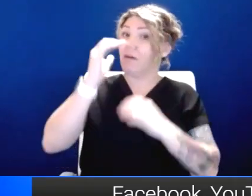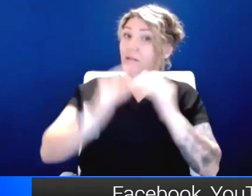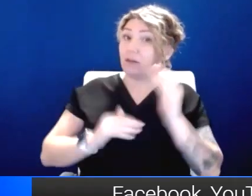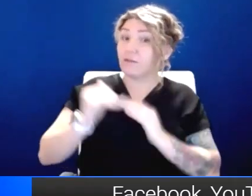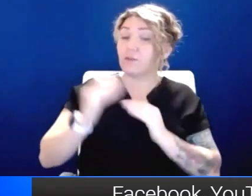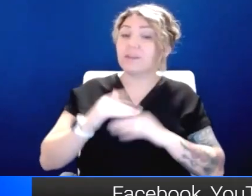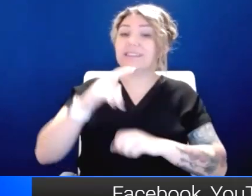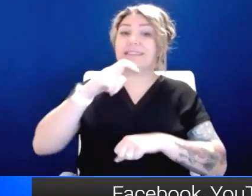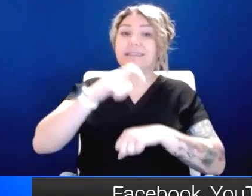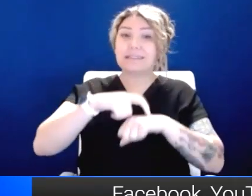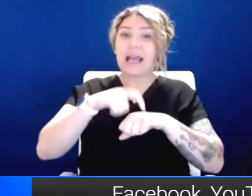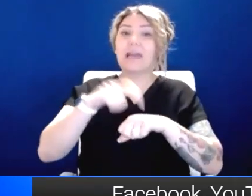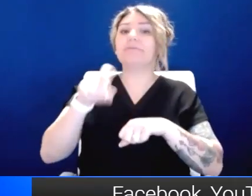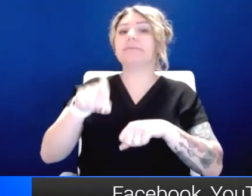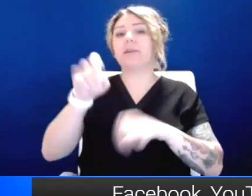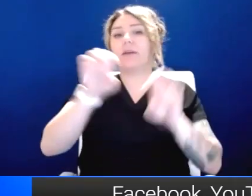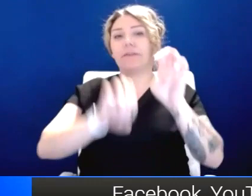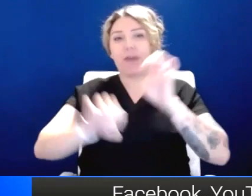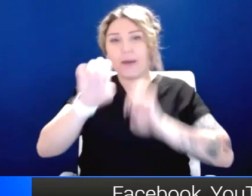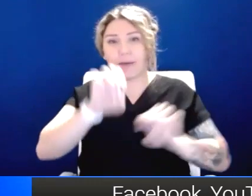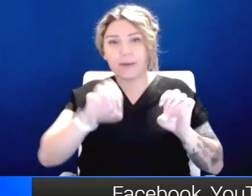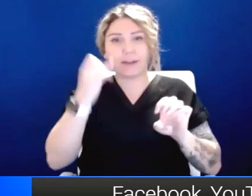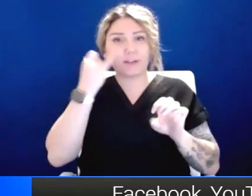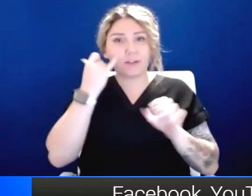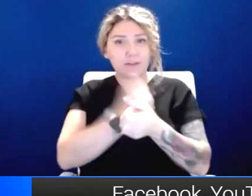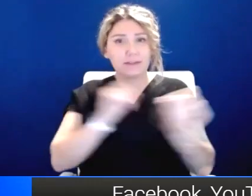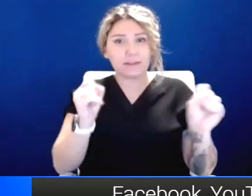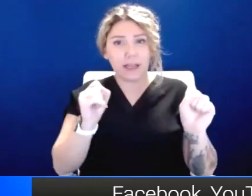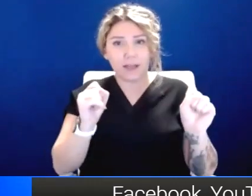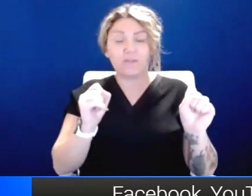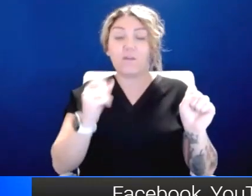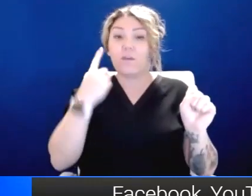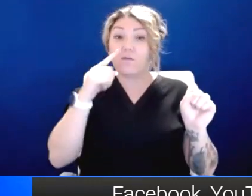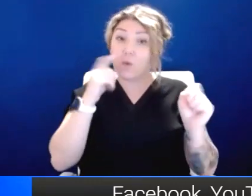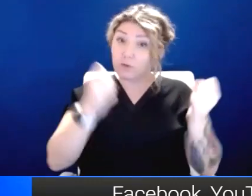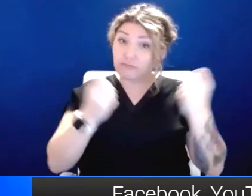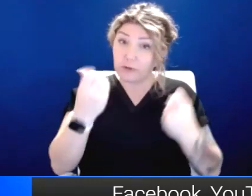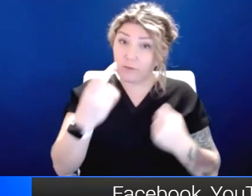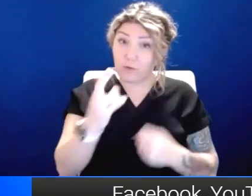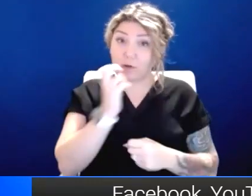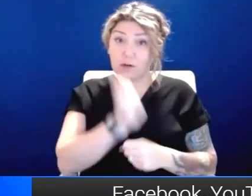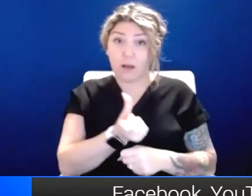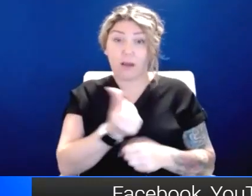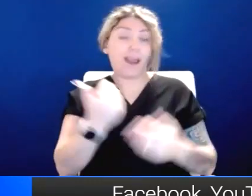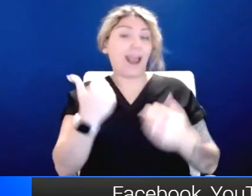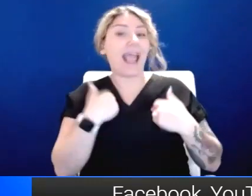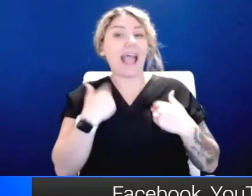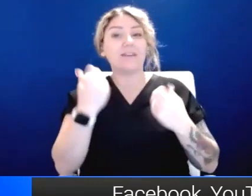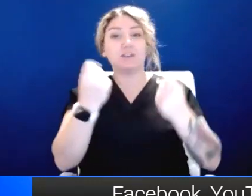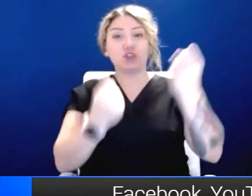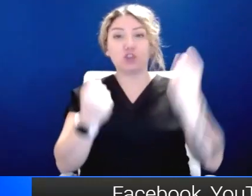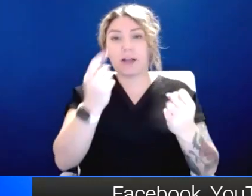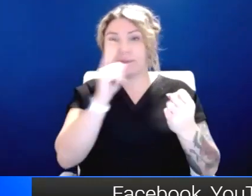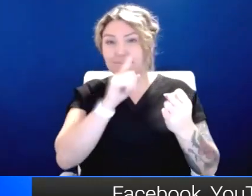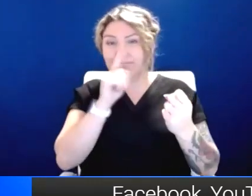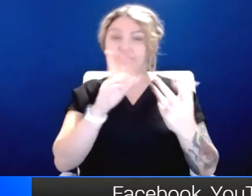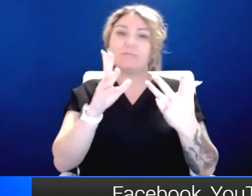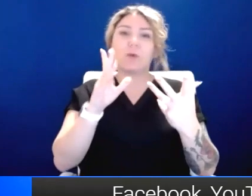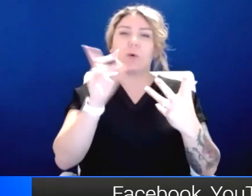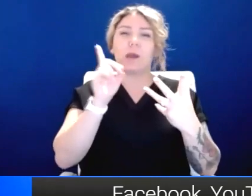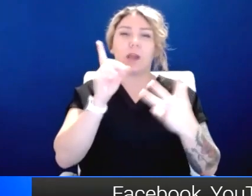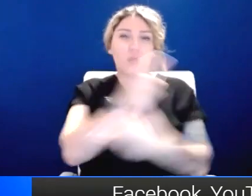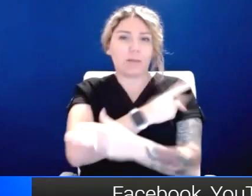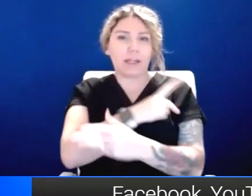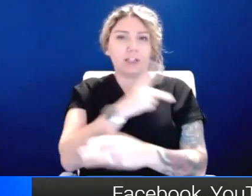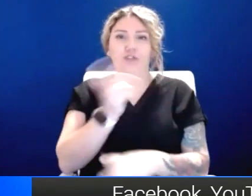get an evaluation whether you are safe to drive or not. We do have driving simulators available where patient can go sit in a